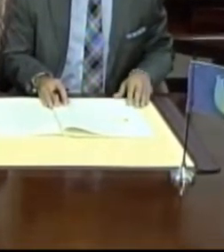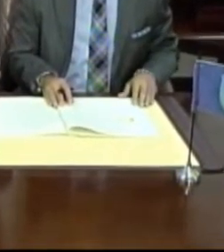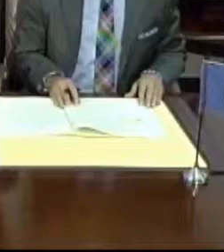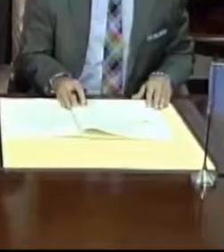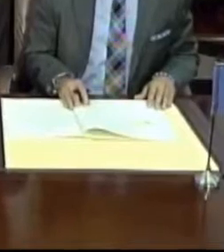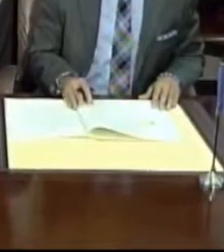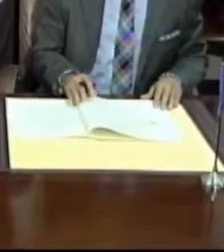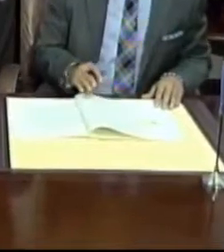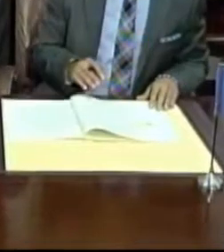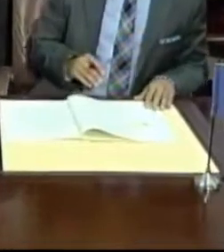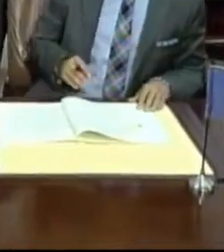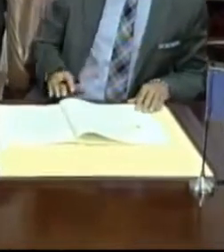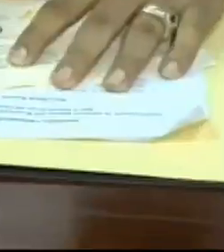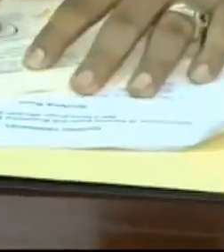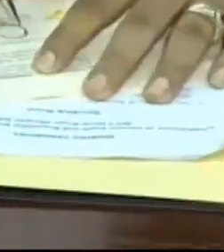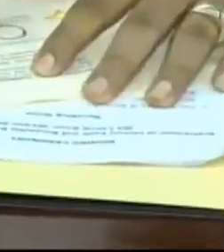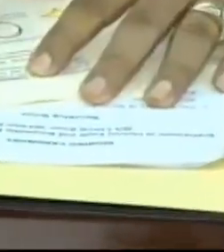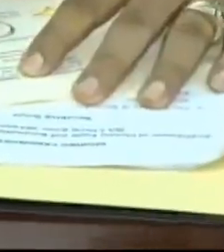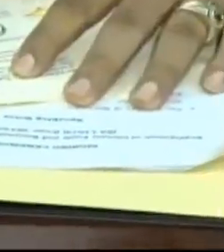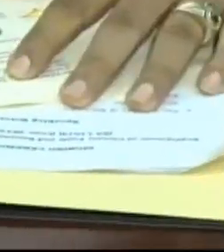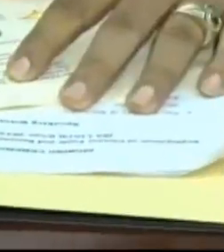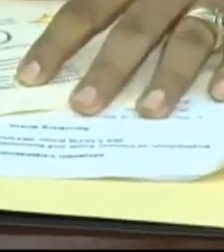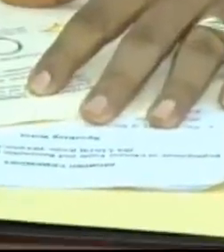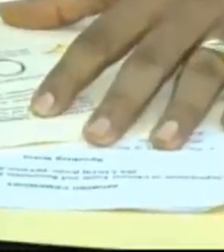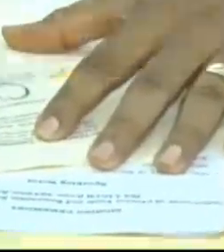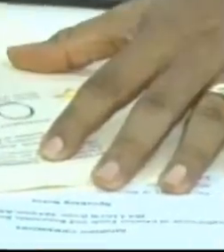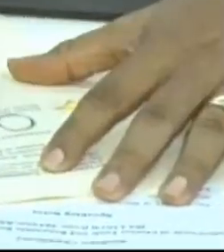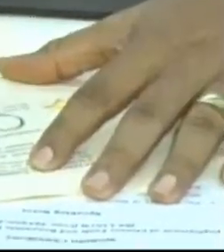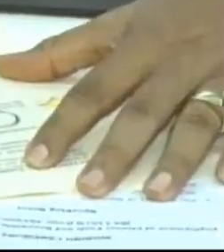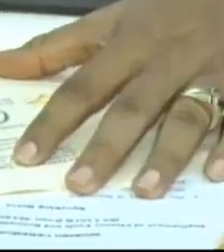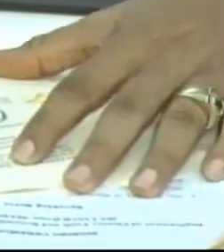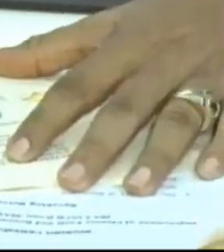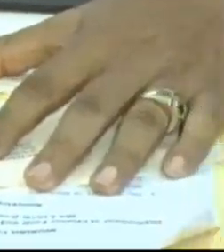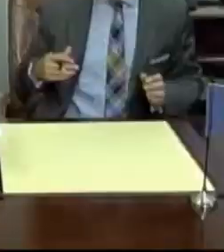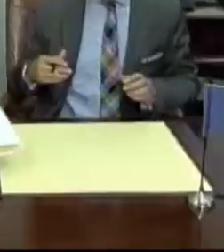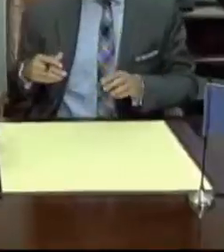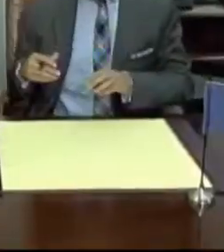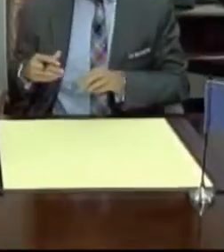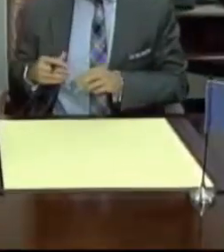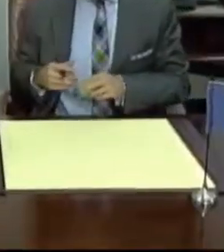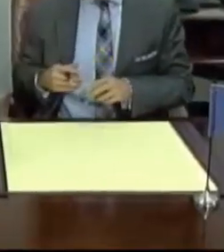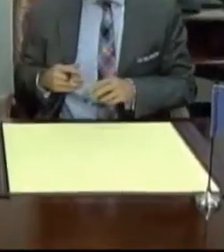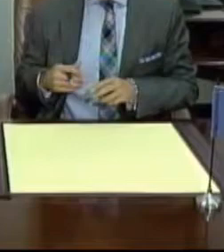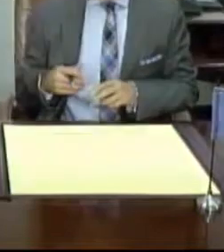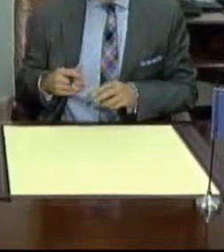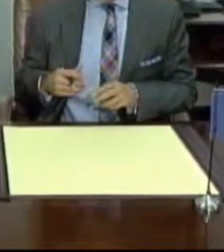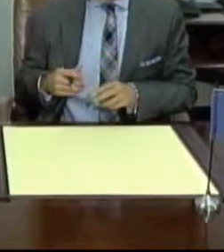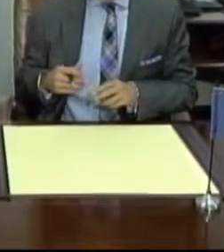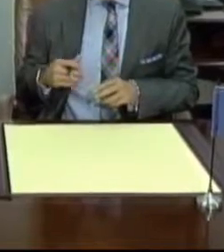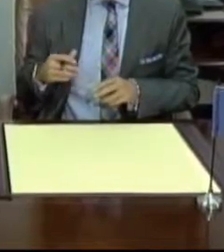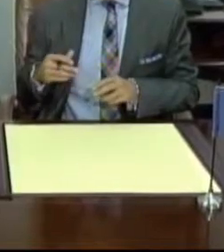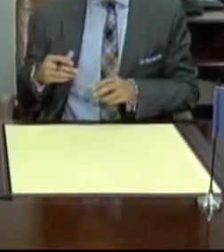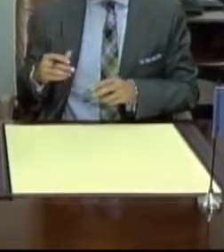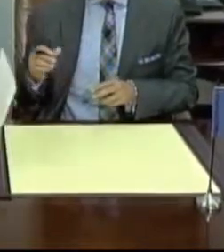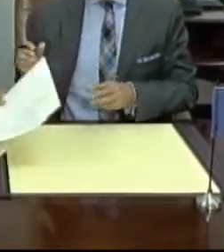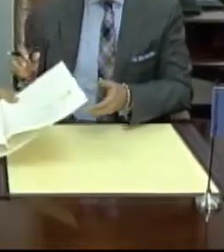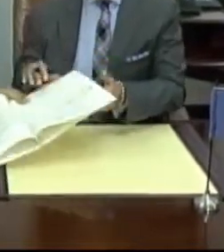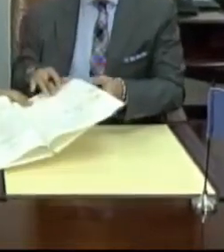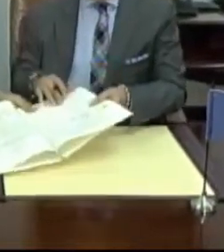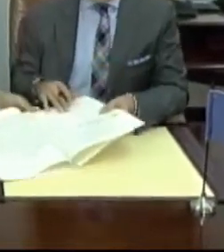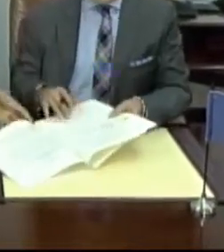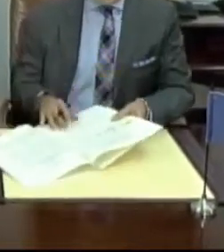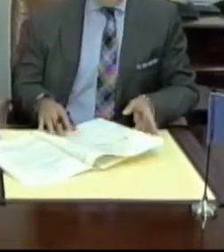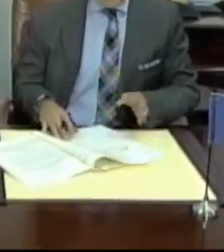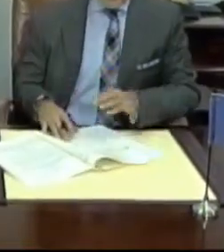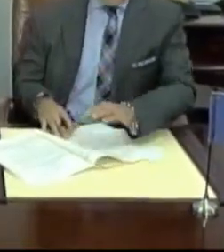agreement with the Inter-American Development Bank to fund a 6-year project titled Deployment of Cleaner Fuels and